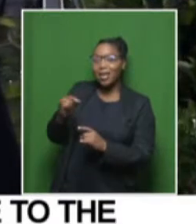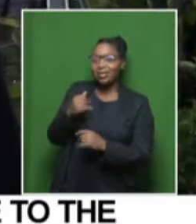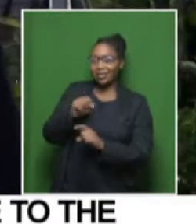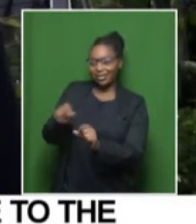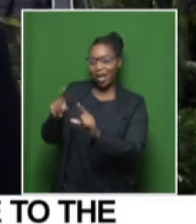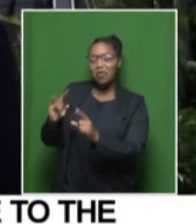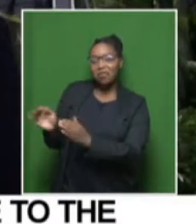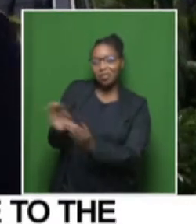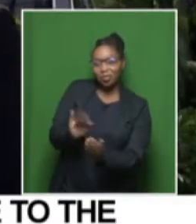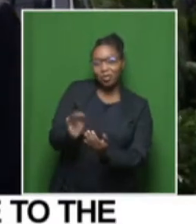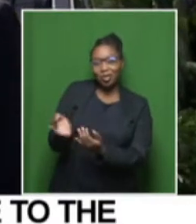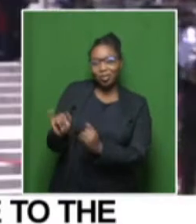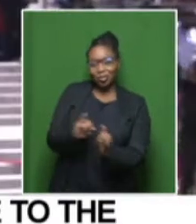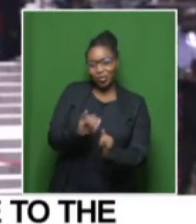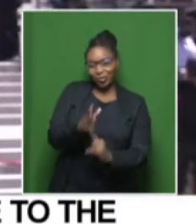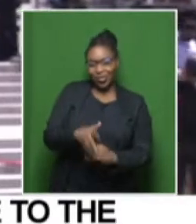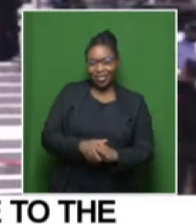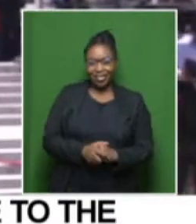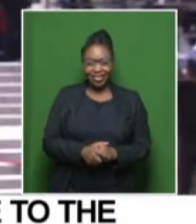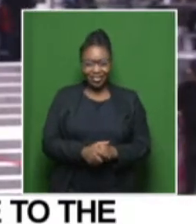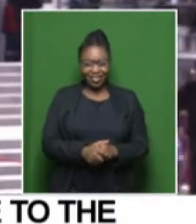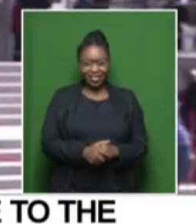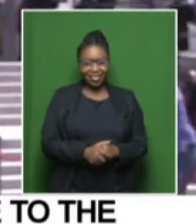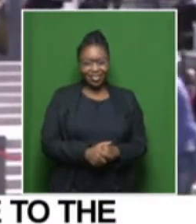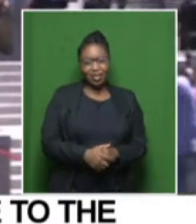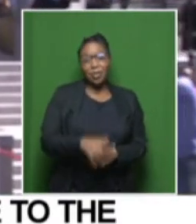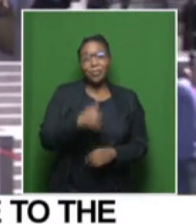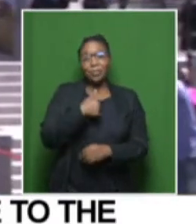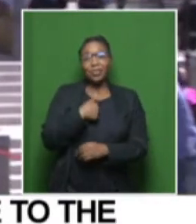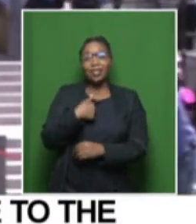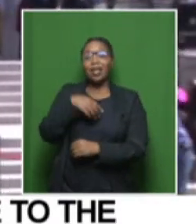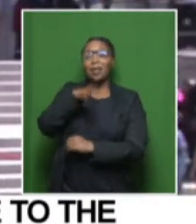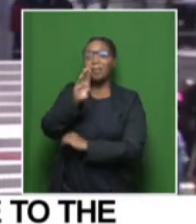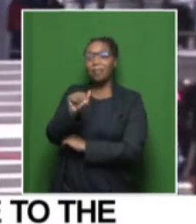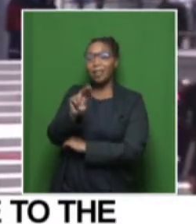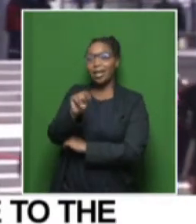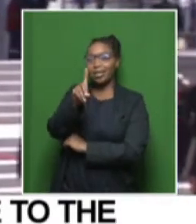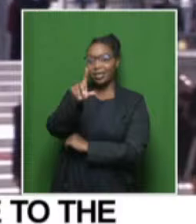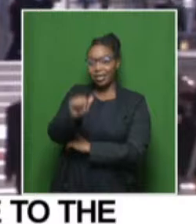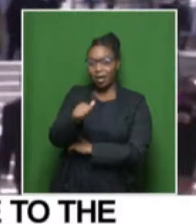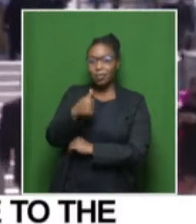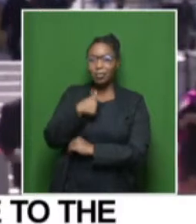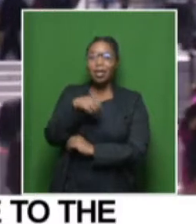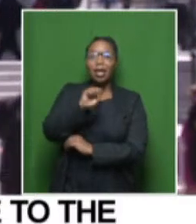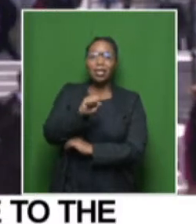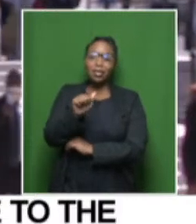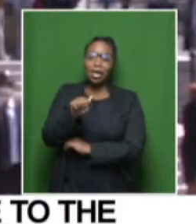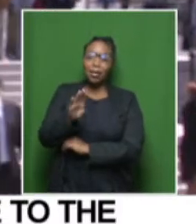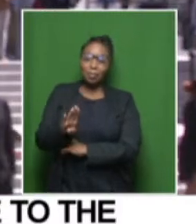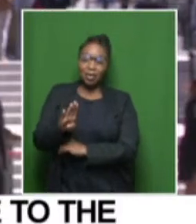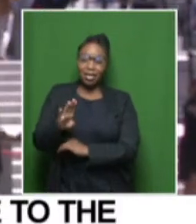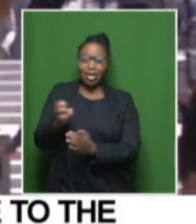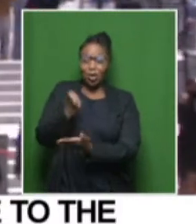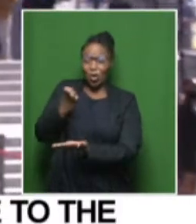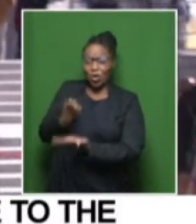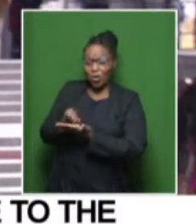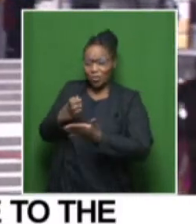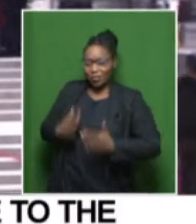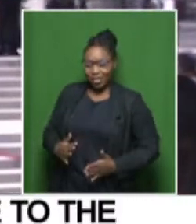and then we'll proceed. Please introduce yourself. I am Fatani Banda, the SAB Economist and Excise